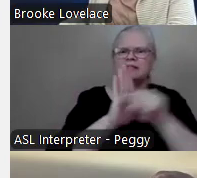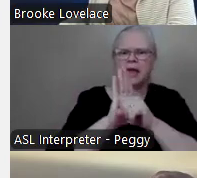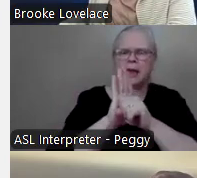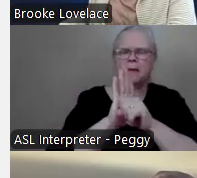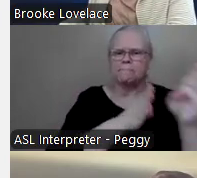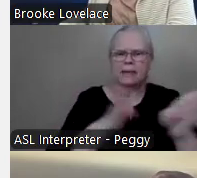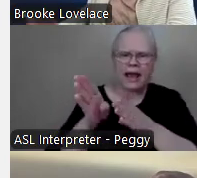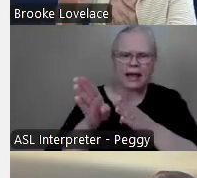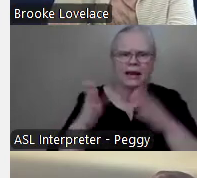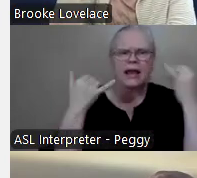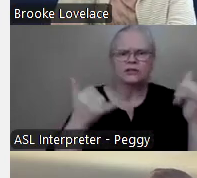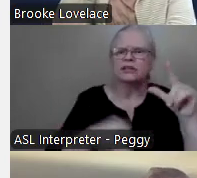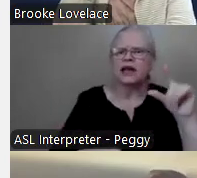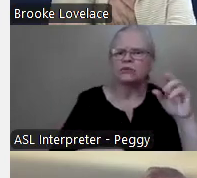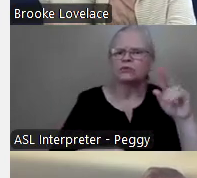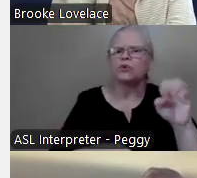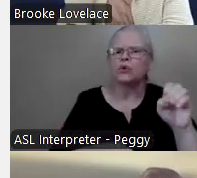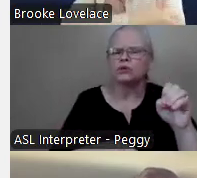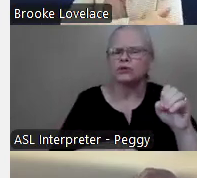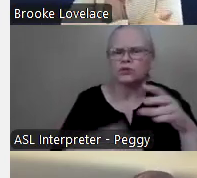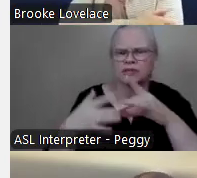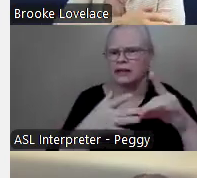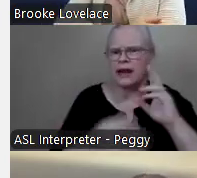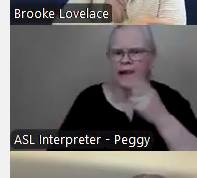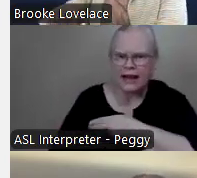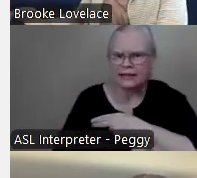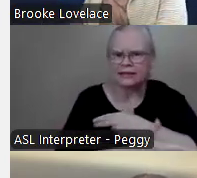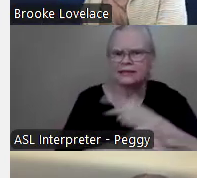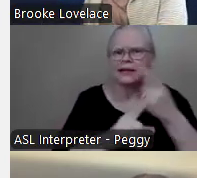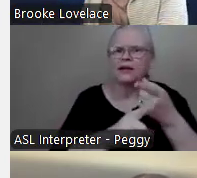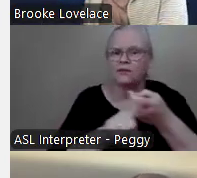walk us through some questions. So now it's the time we get to hear from you guys.